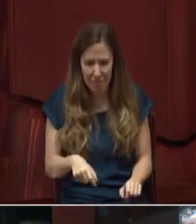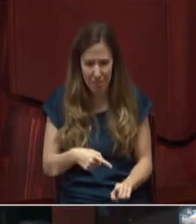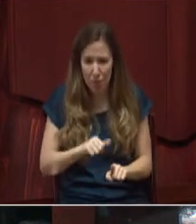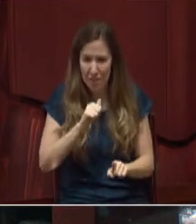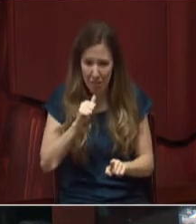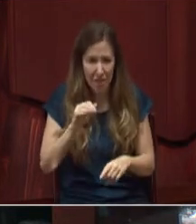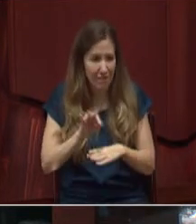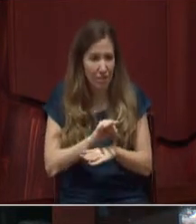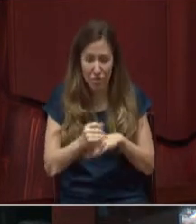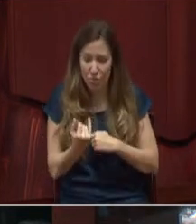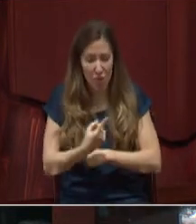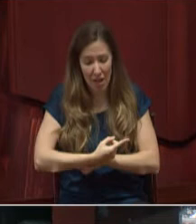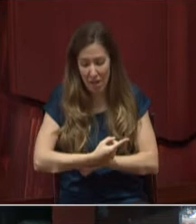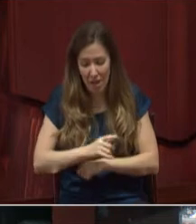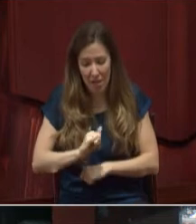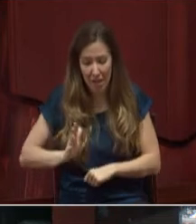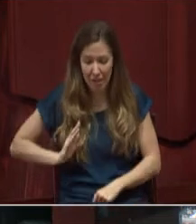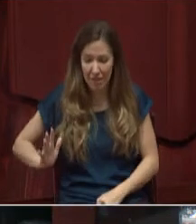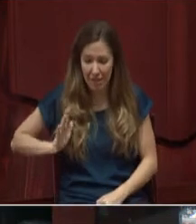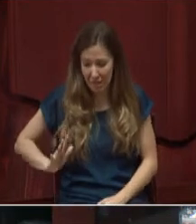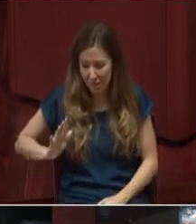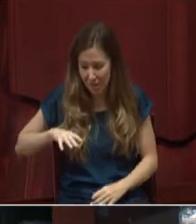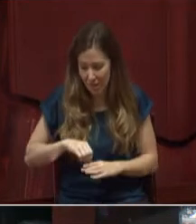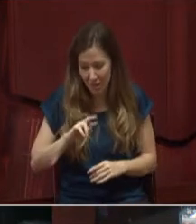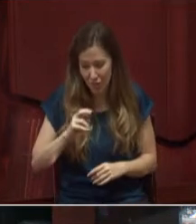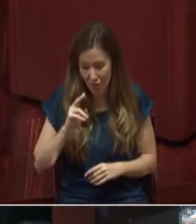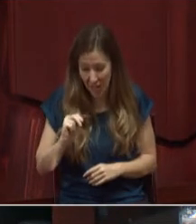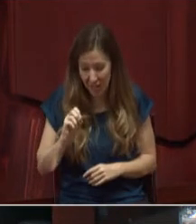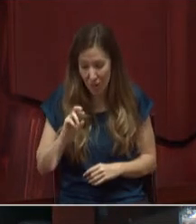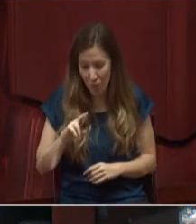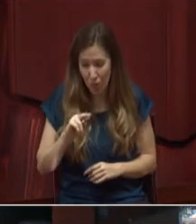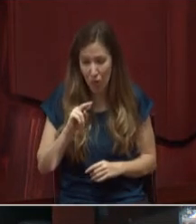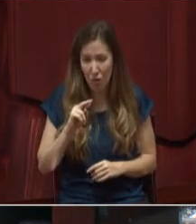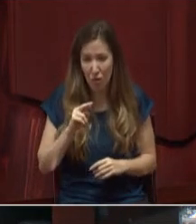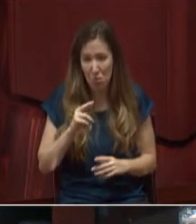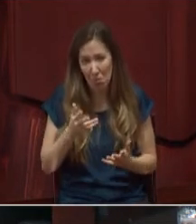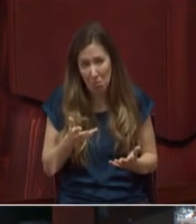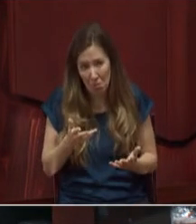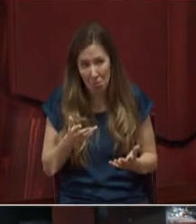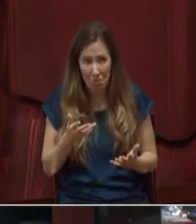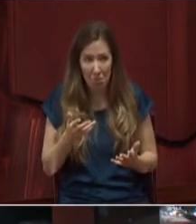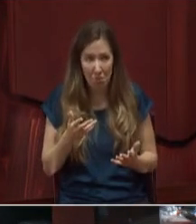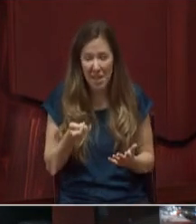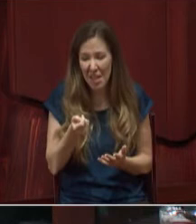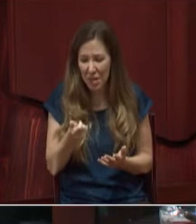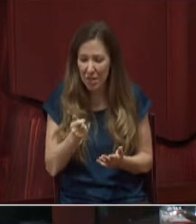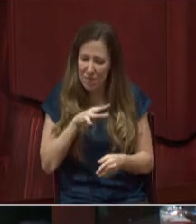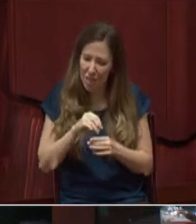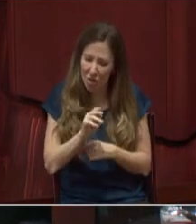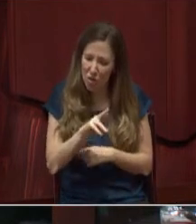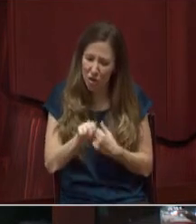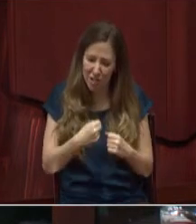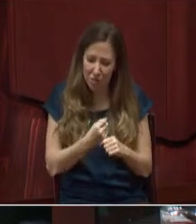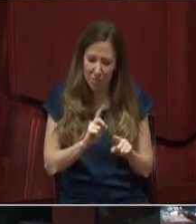function today the way it did in either the Reagan or and to a certain extent in the Carter